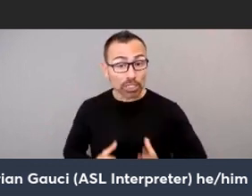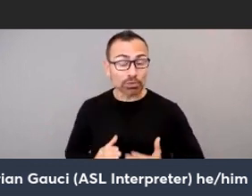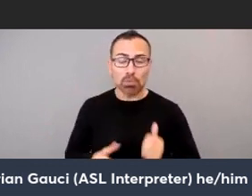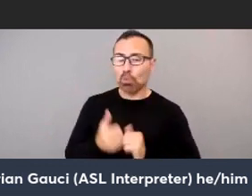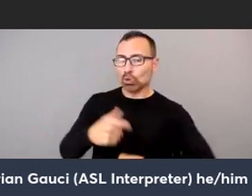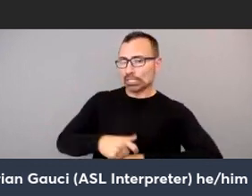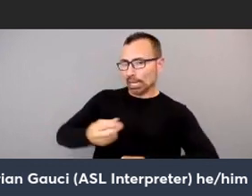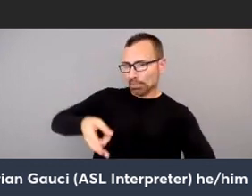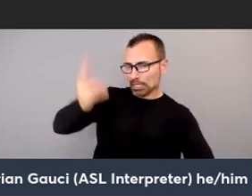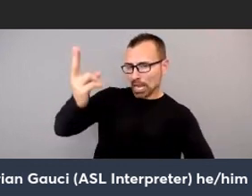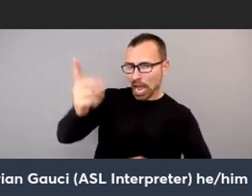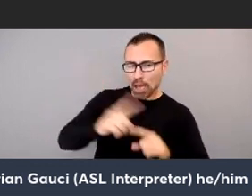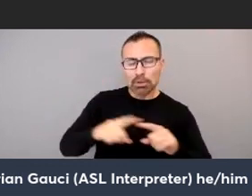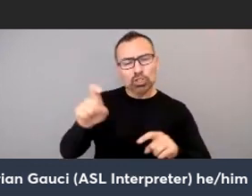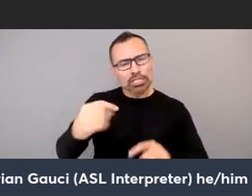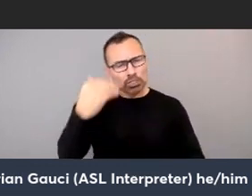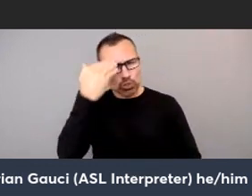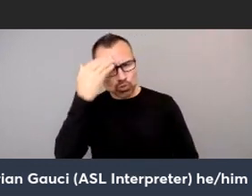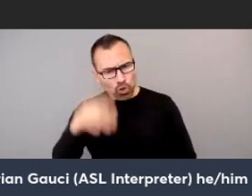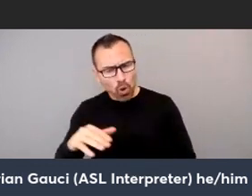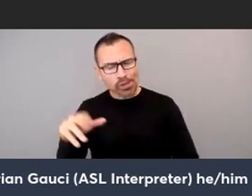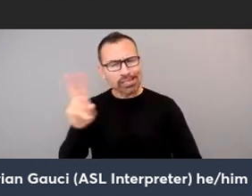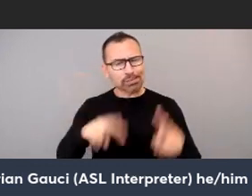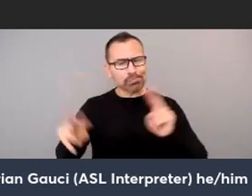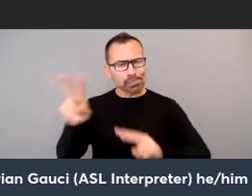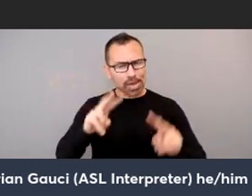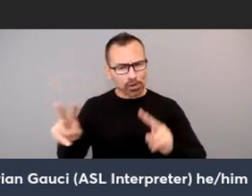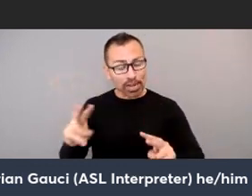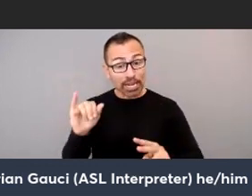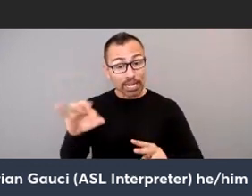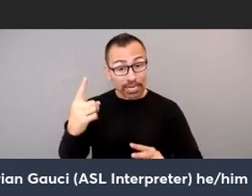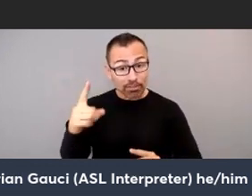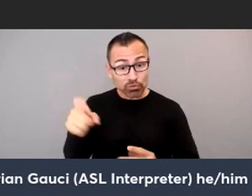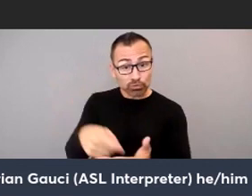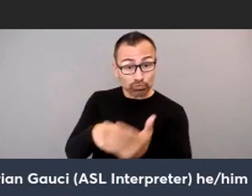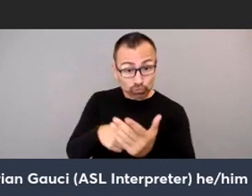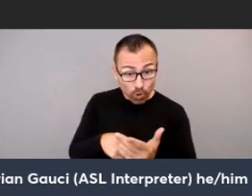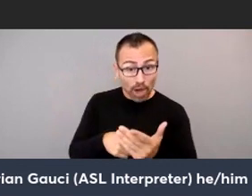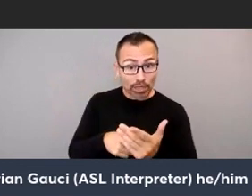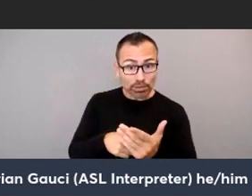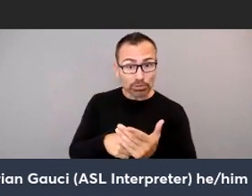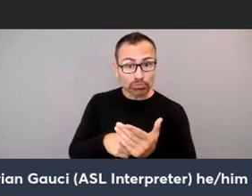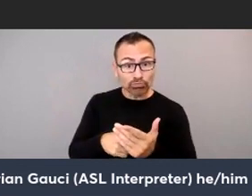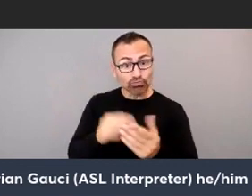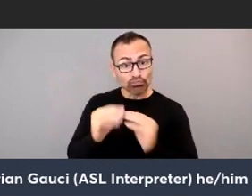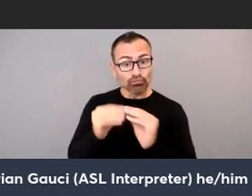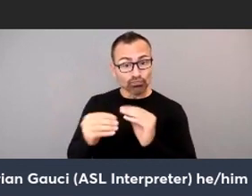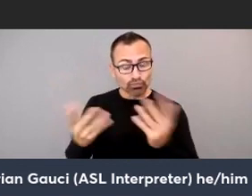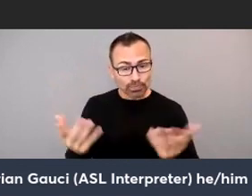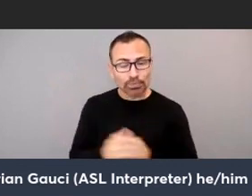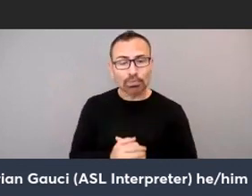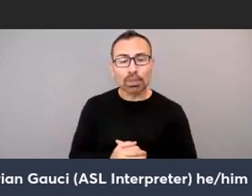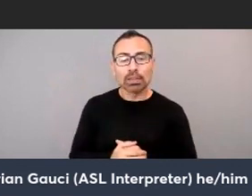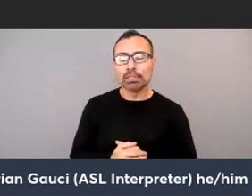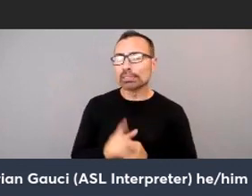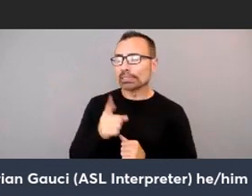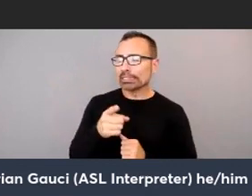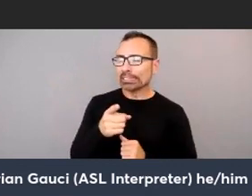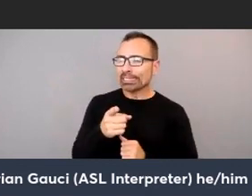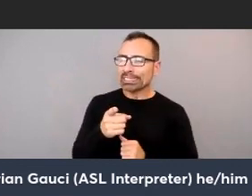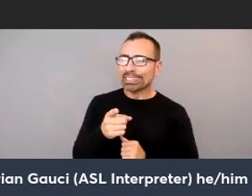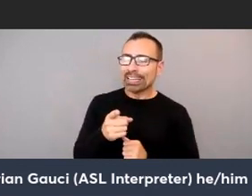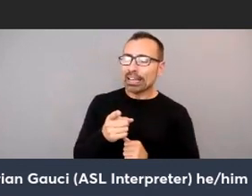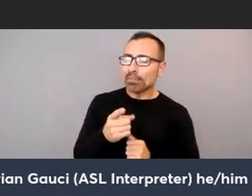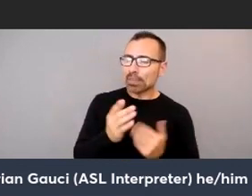take action if there's a problem with it. And unfortunately, as easy as it is to understand email, this is an area that a lot of people do not